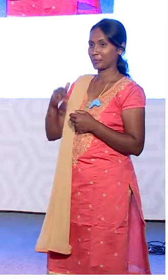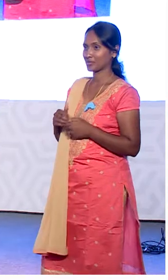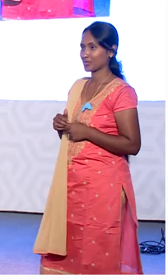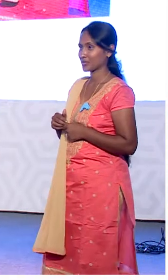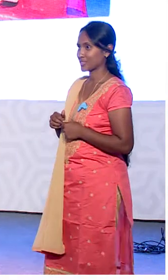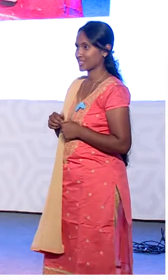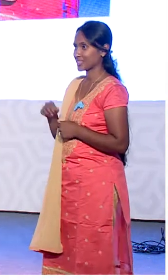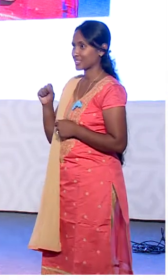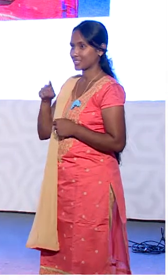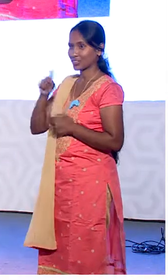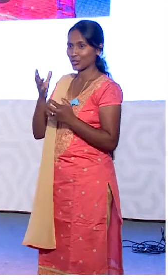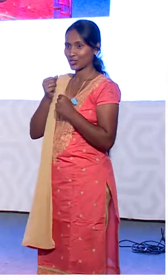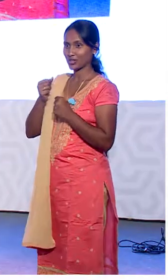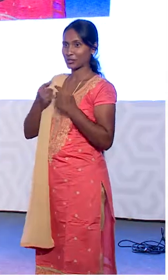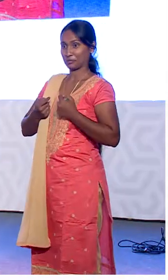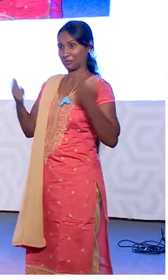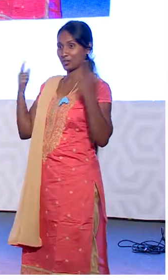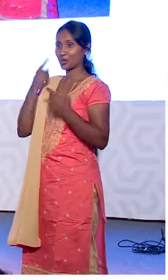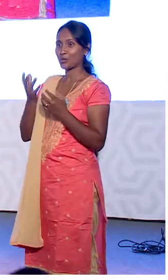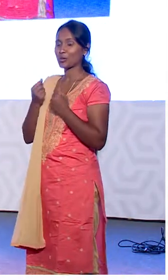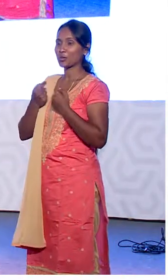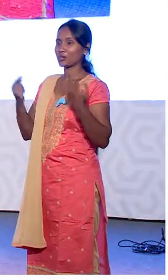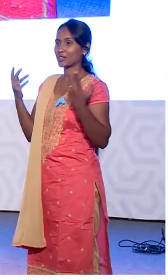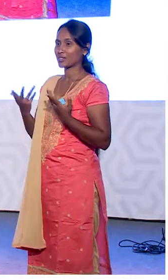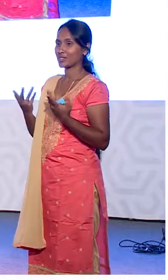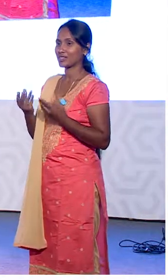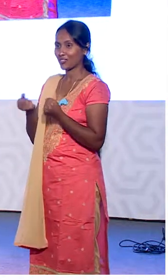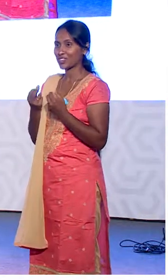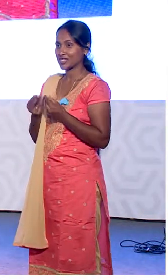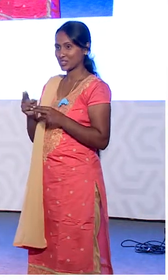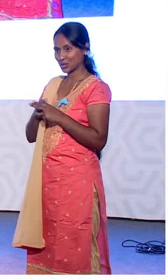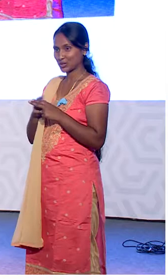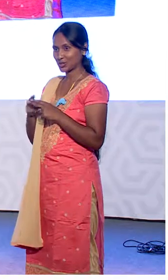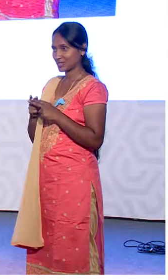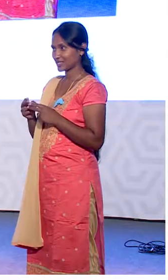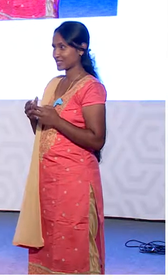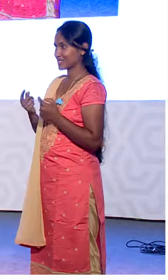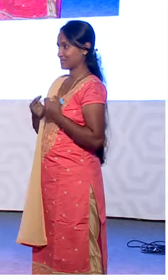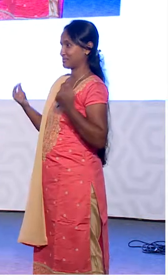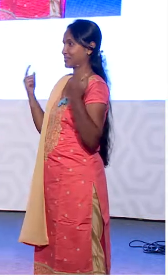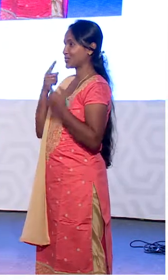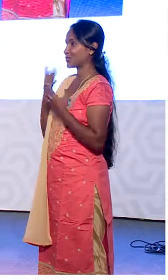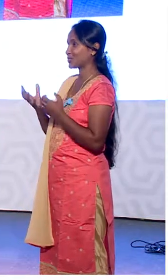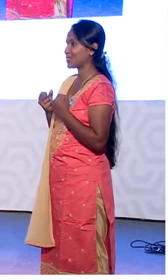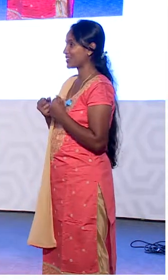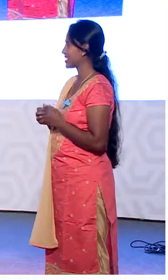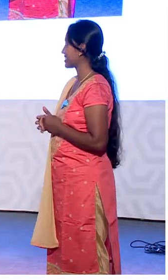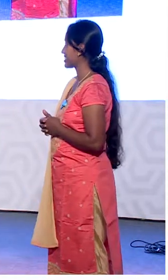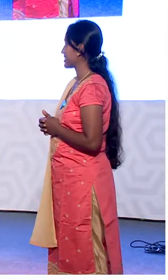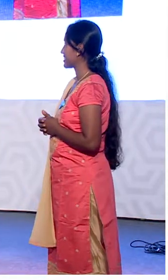Yes, and you want to become a billionaire. It's going to happen soon. Get ready to be a billionaire.